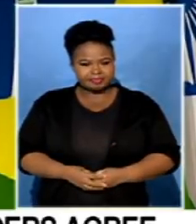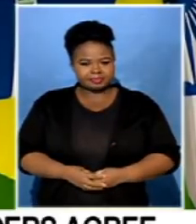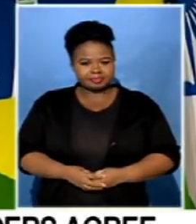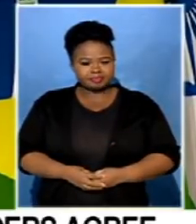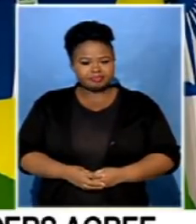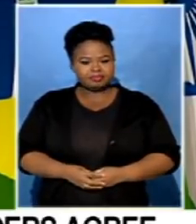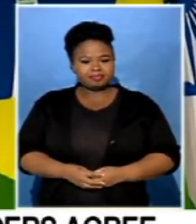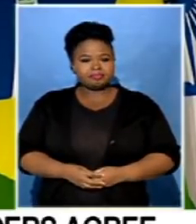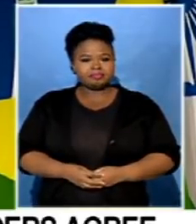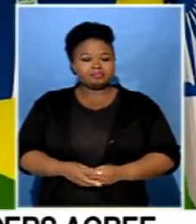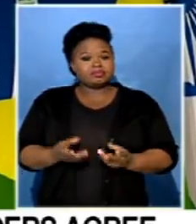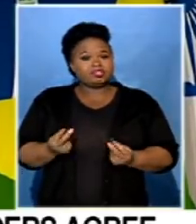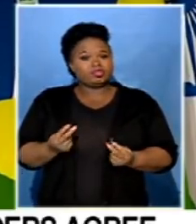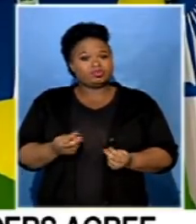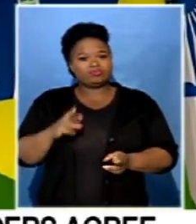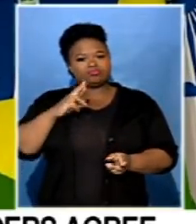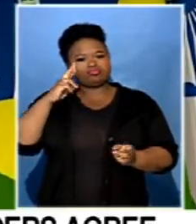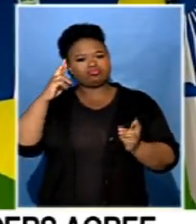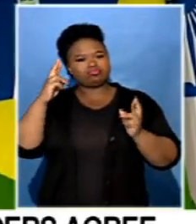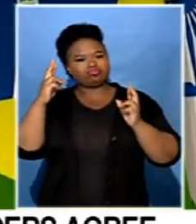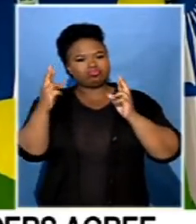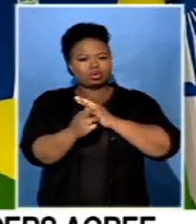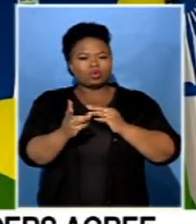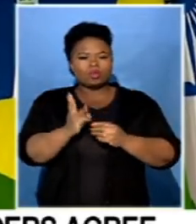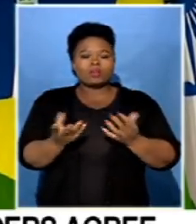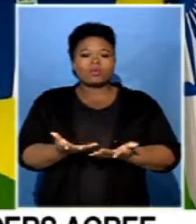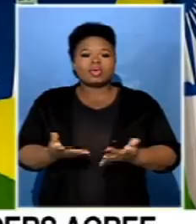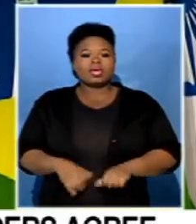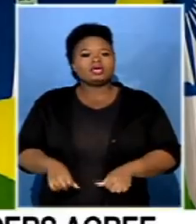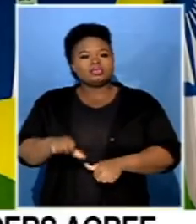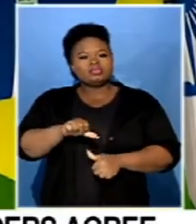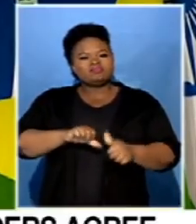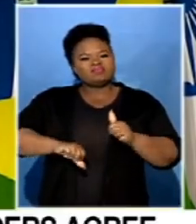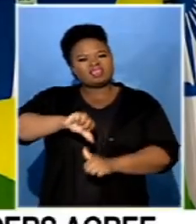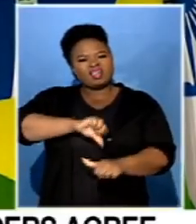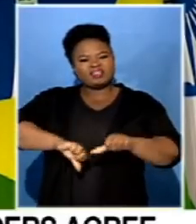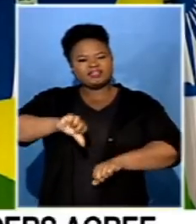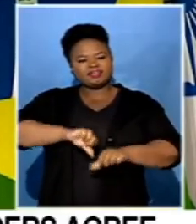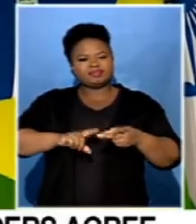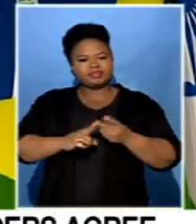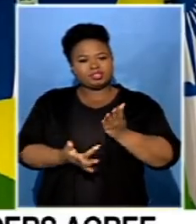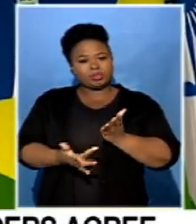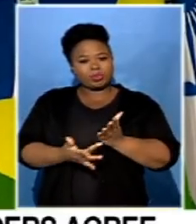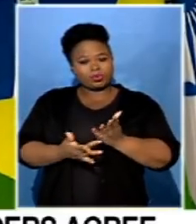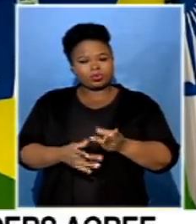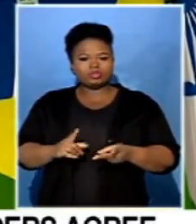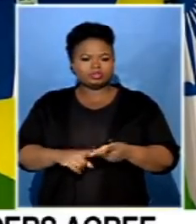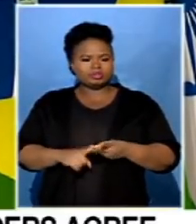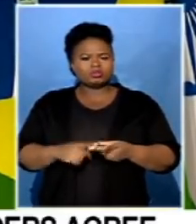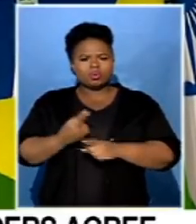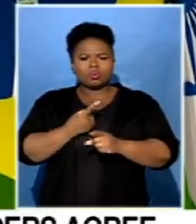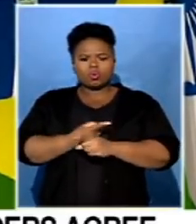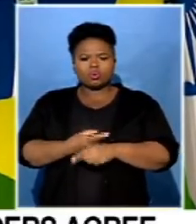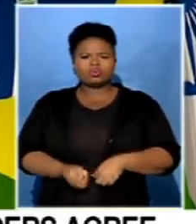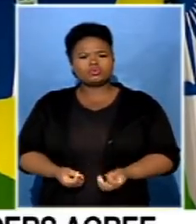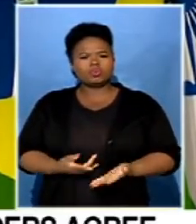A new round of revolution and transformation in science, technology, and industries, featuring artificial intelligence,